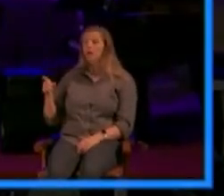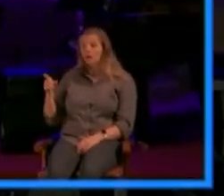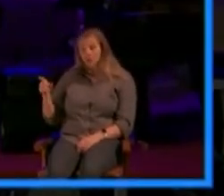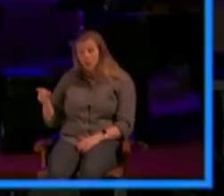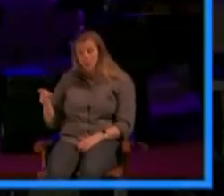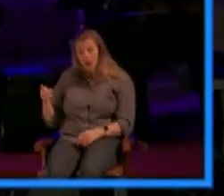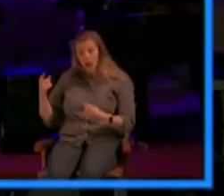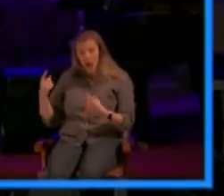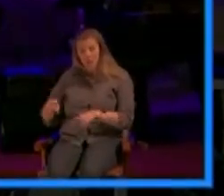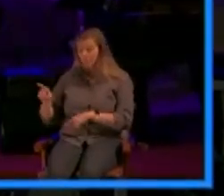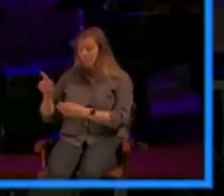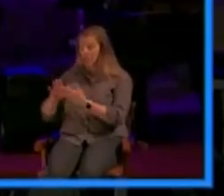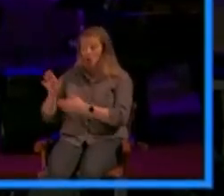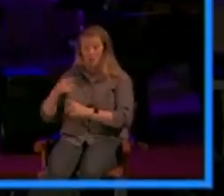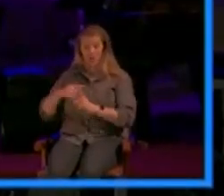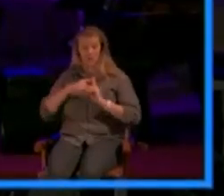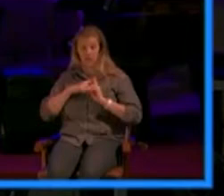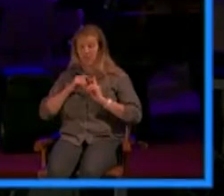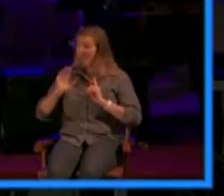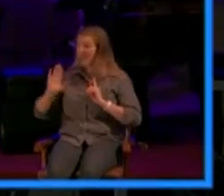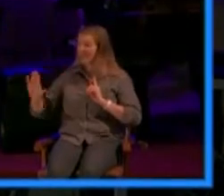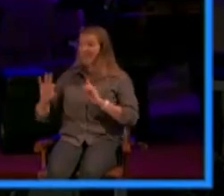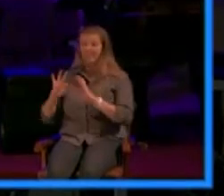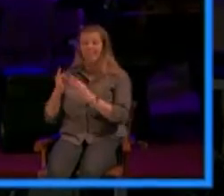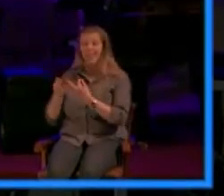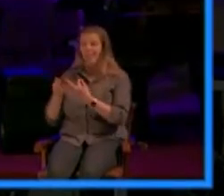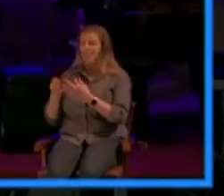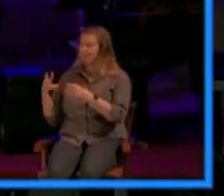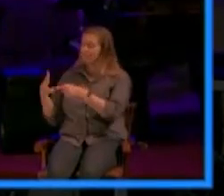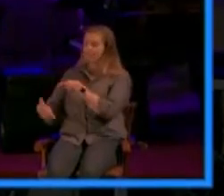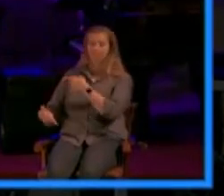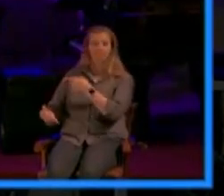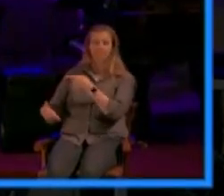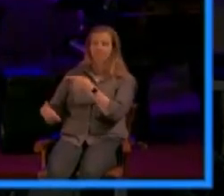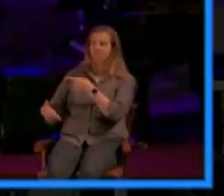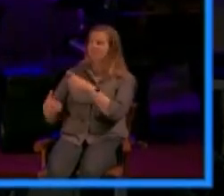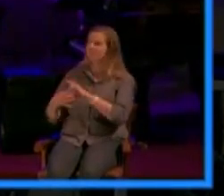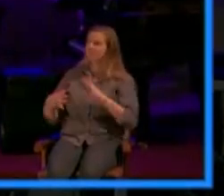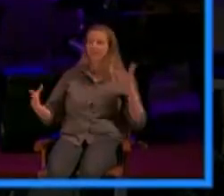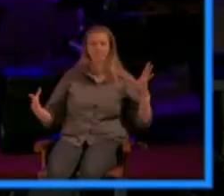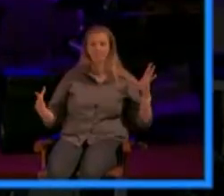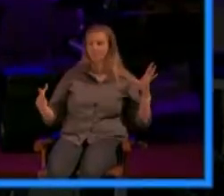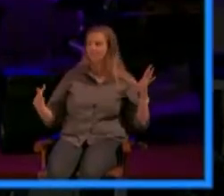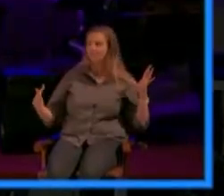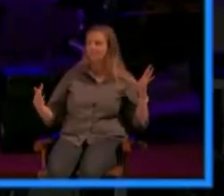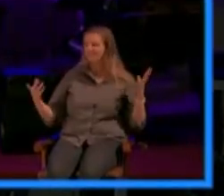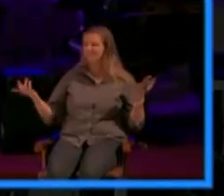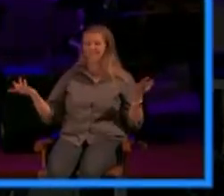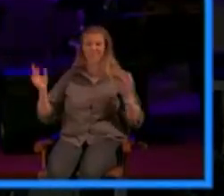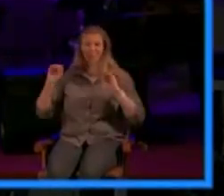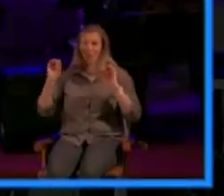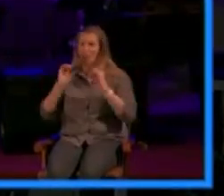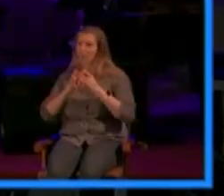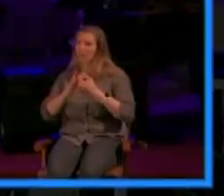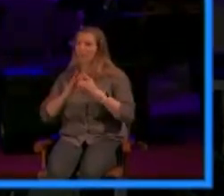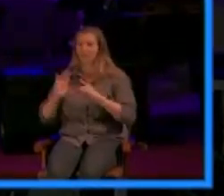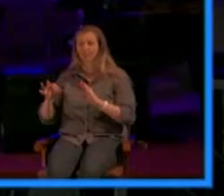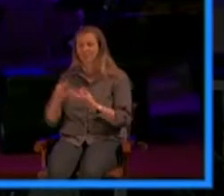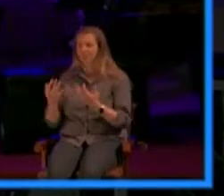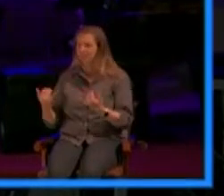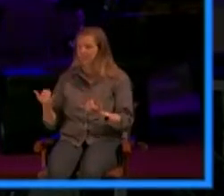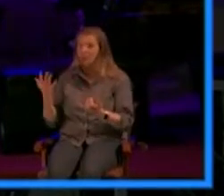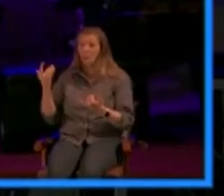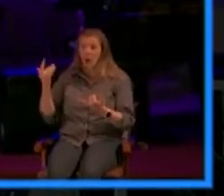family just abandoned him. Still has no relationship with any of his family. Why? Because he's